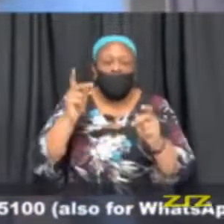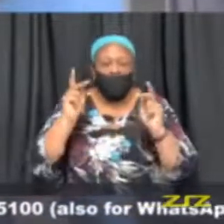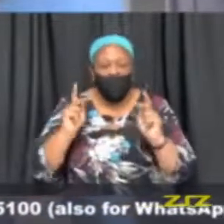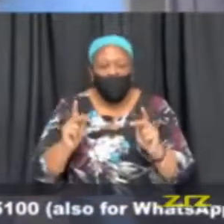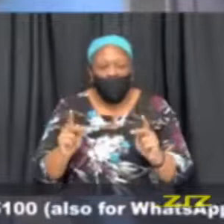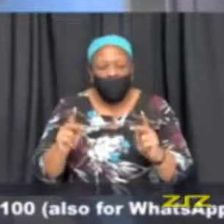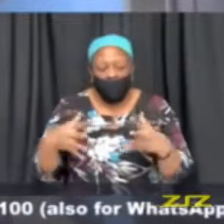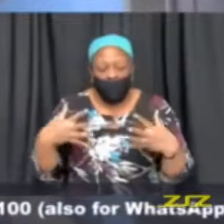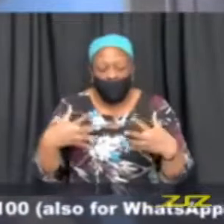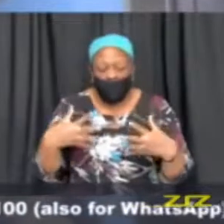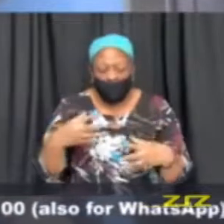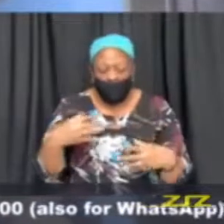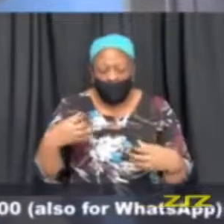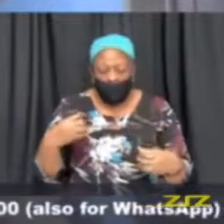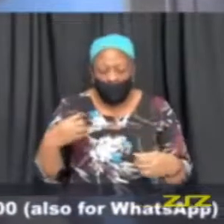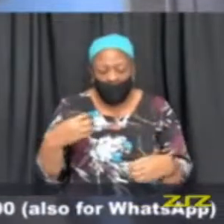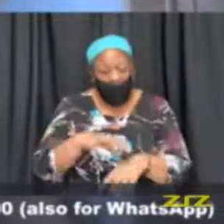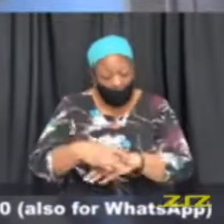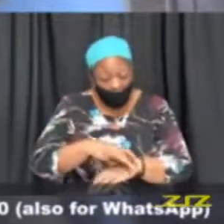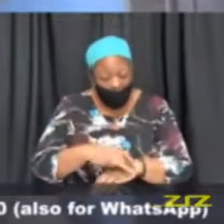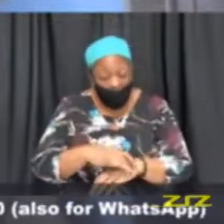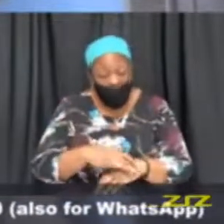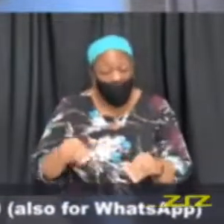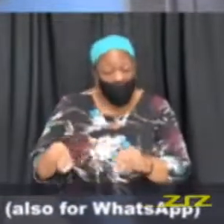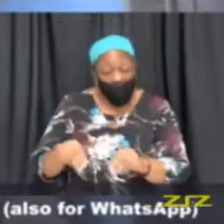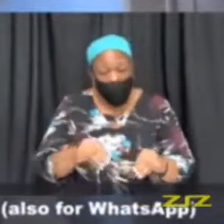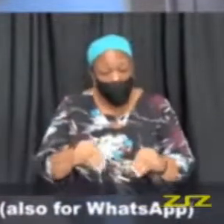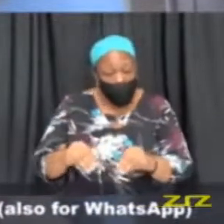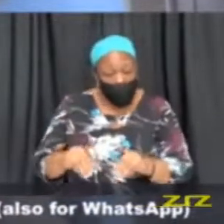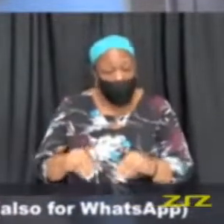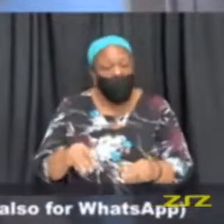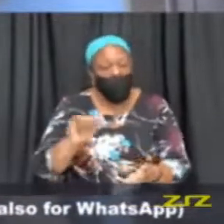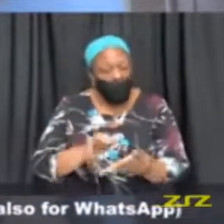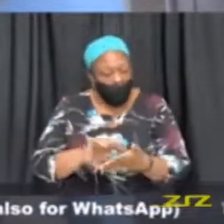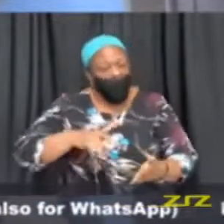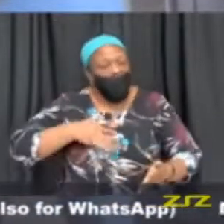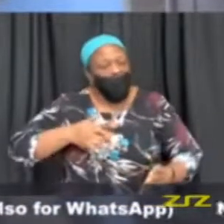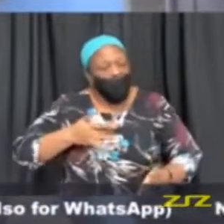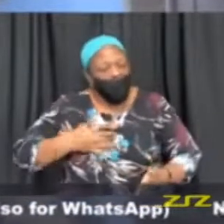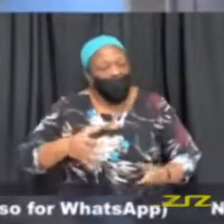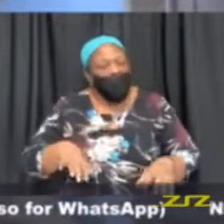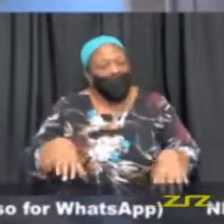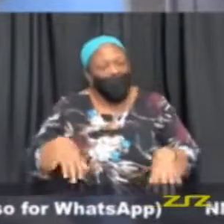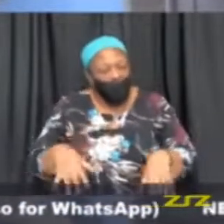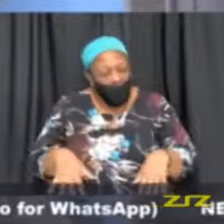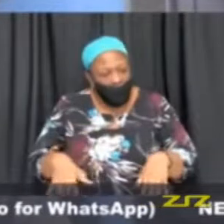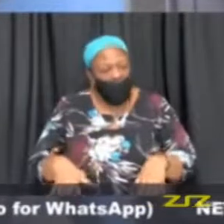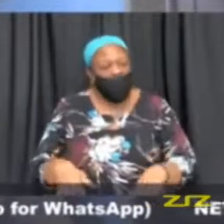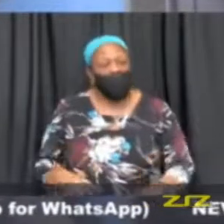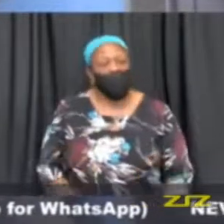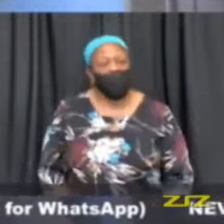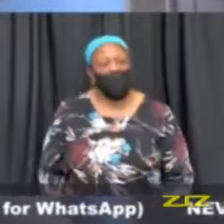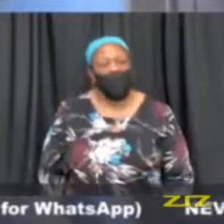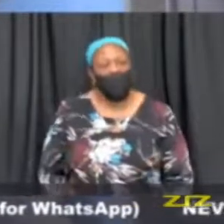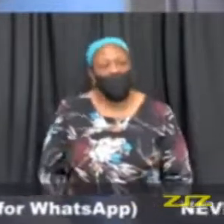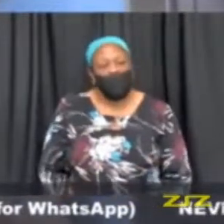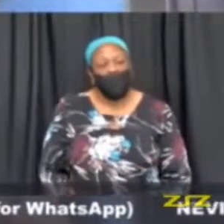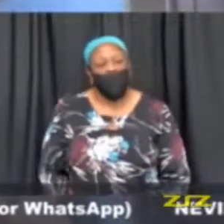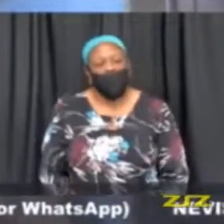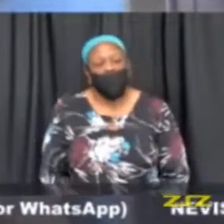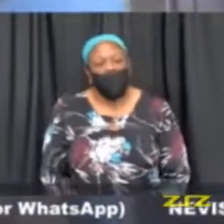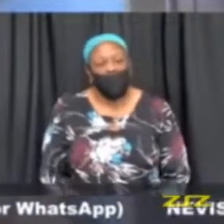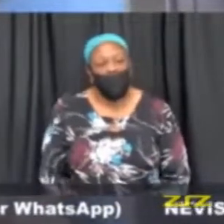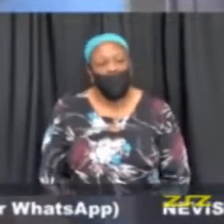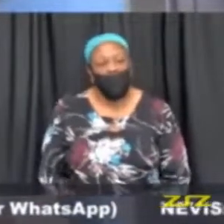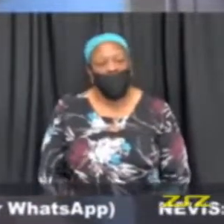and the fluid gas, is able to move a bit more freely through the volcanic plumbing system. And that is seen as what we call